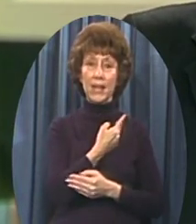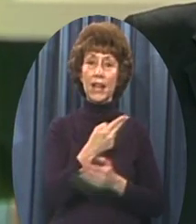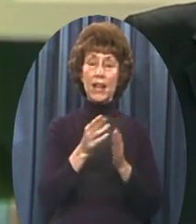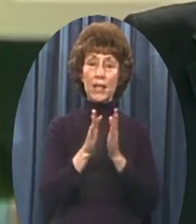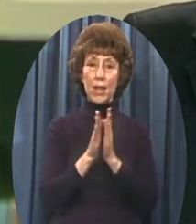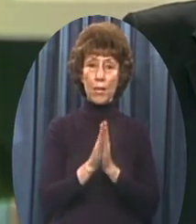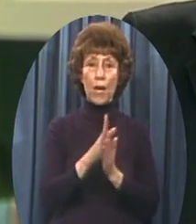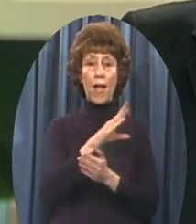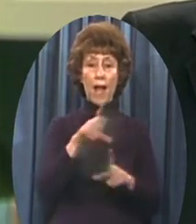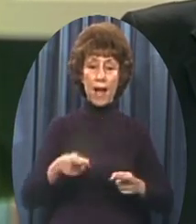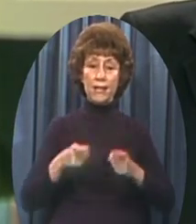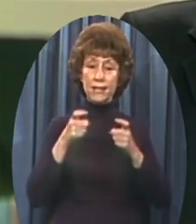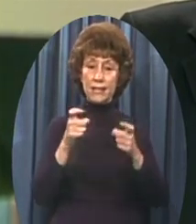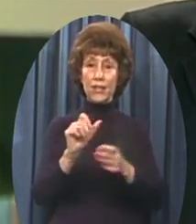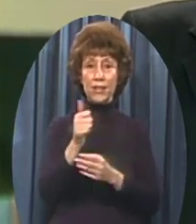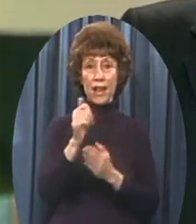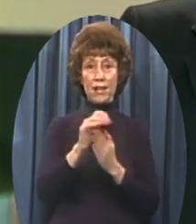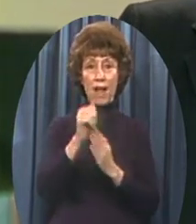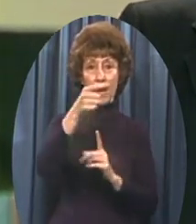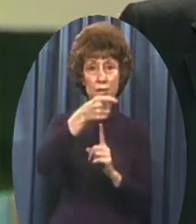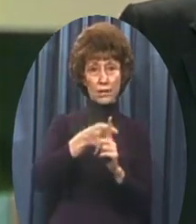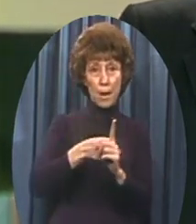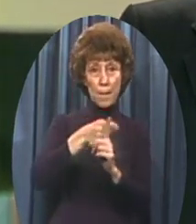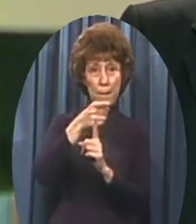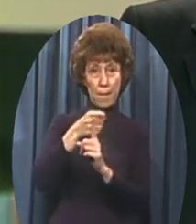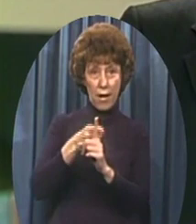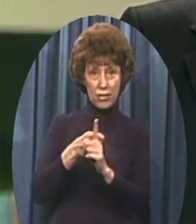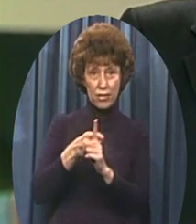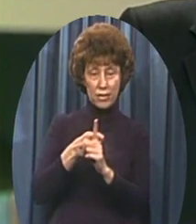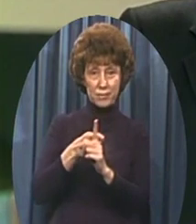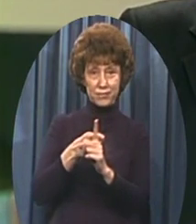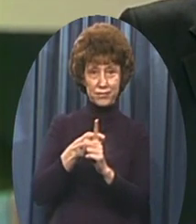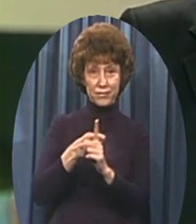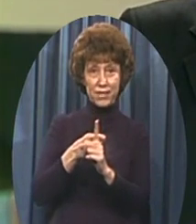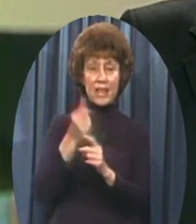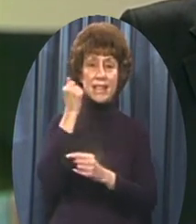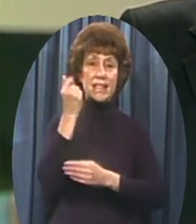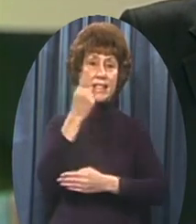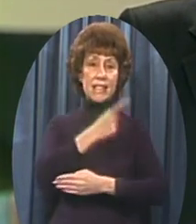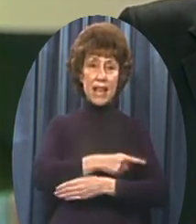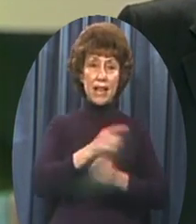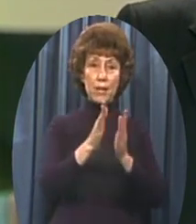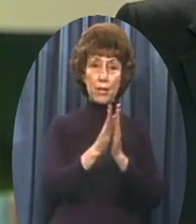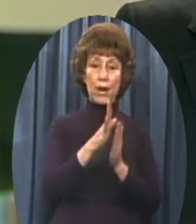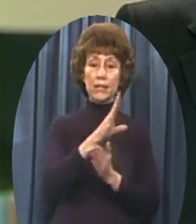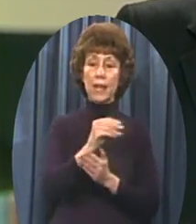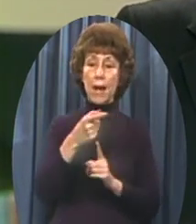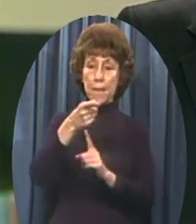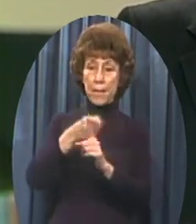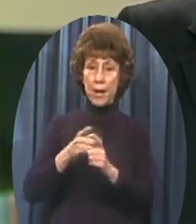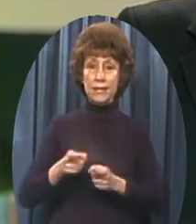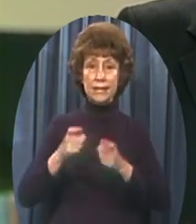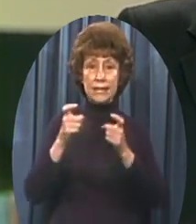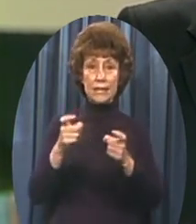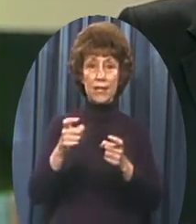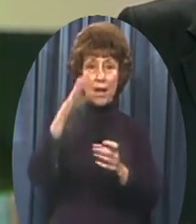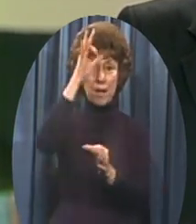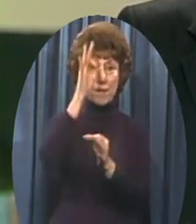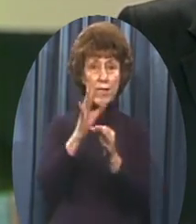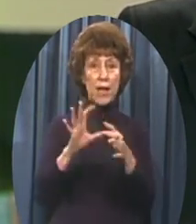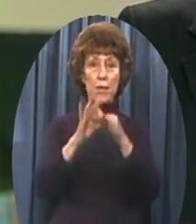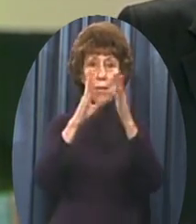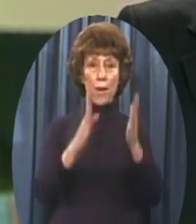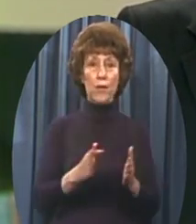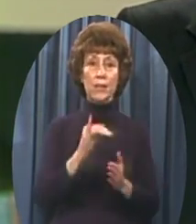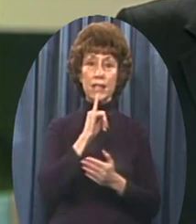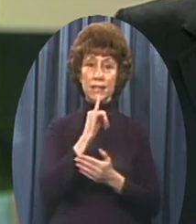history. And through their monthly giving and their daily prayers, these faith partners are the backbone of this